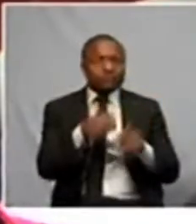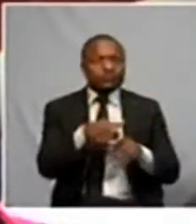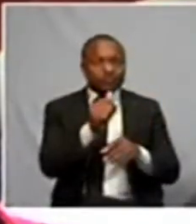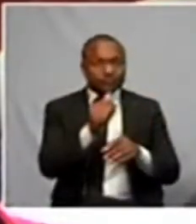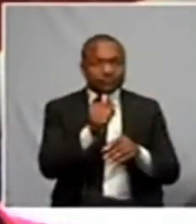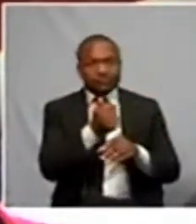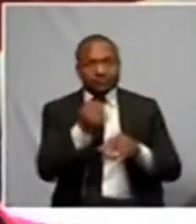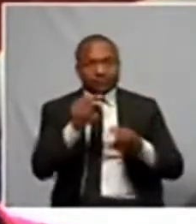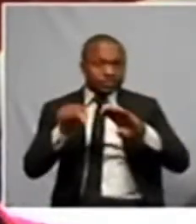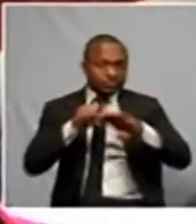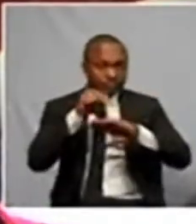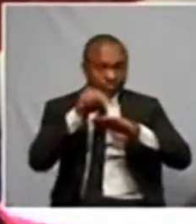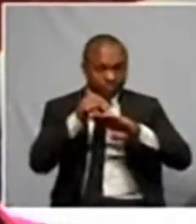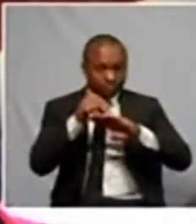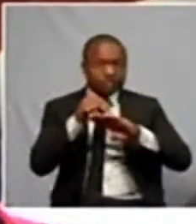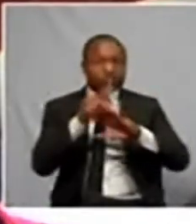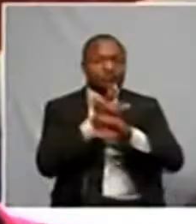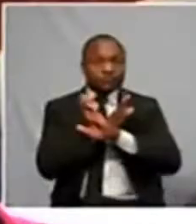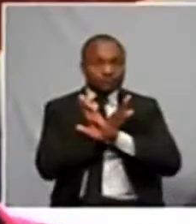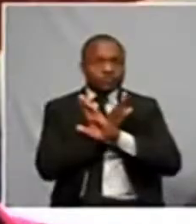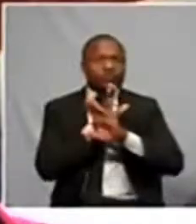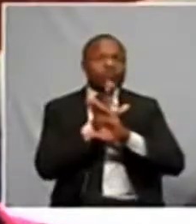nations committed